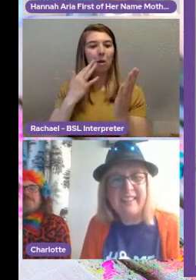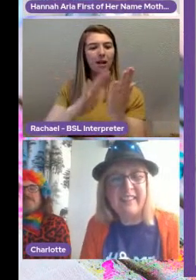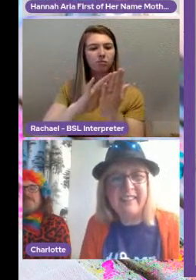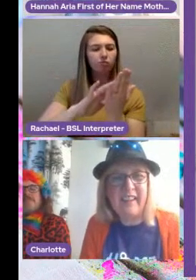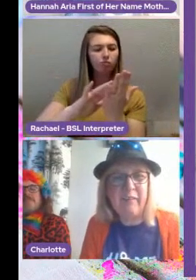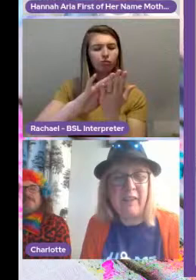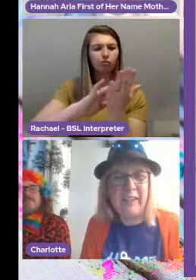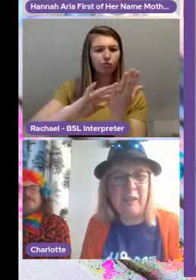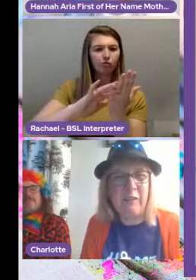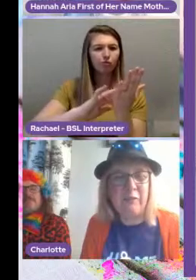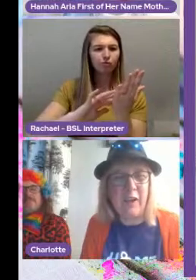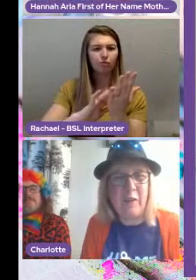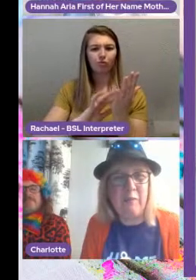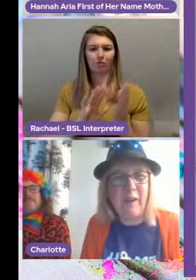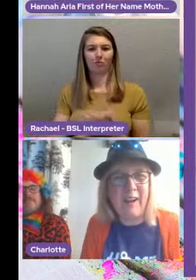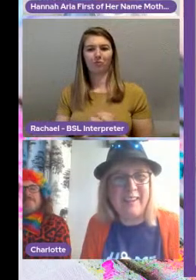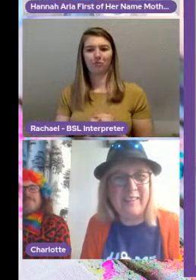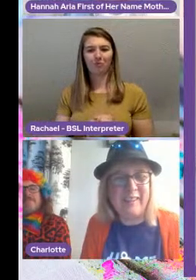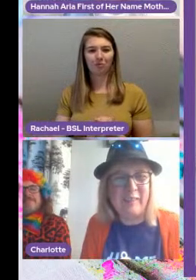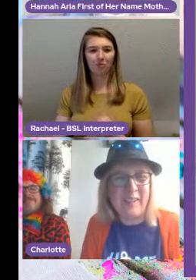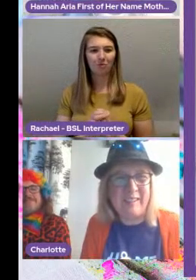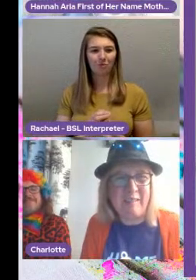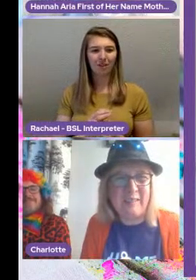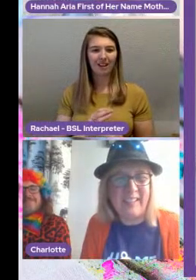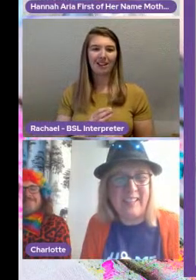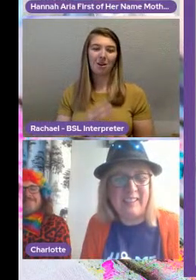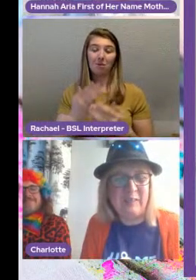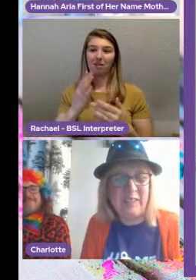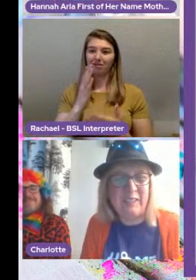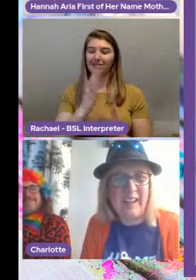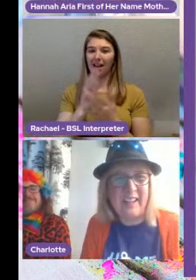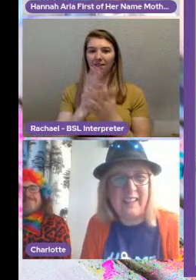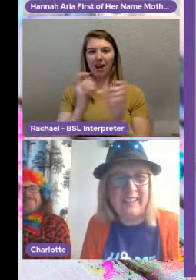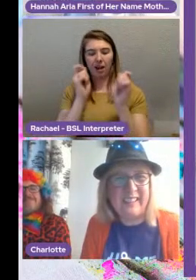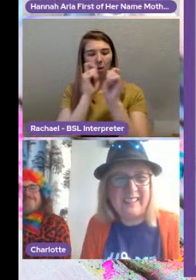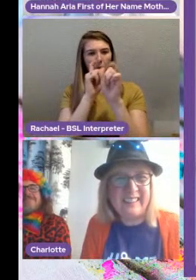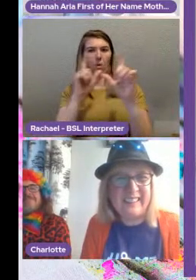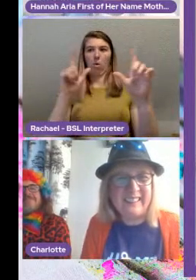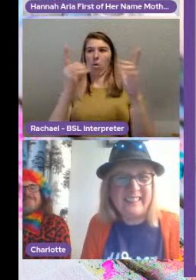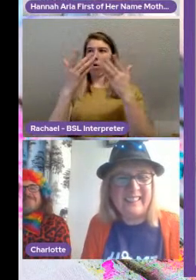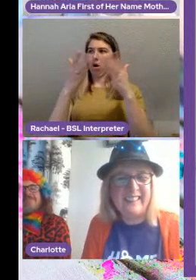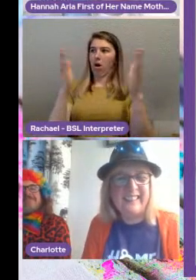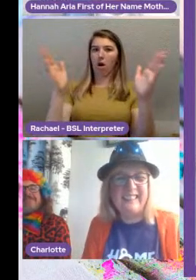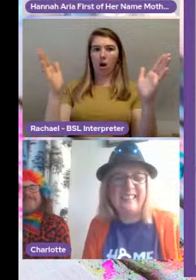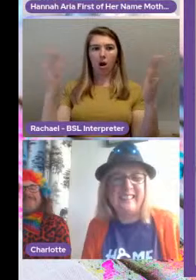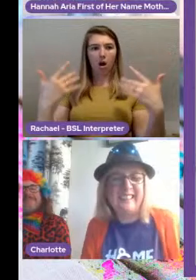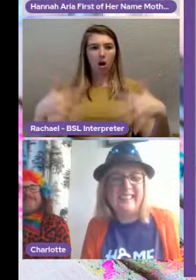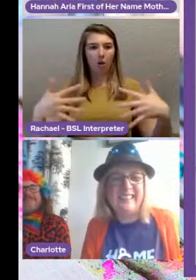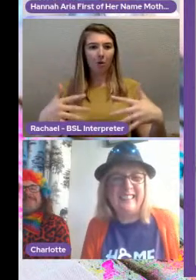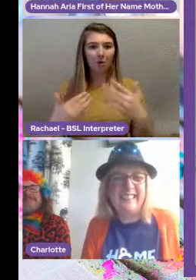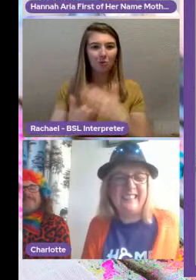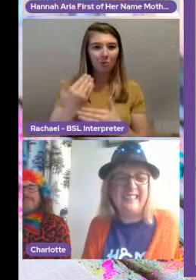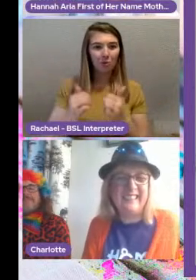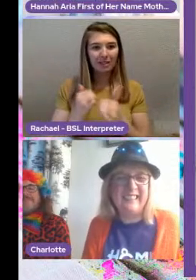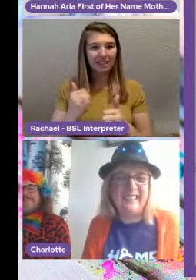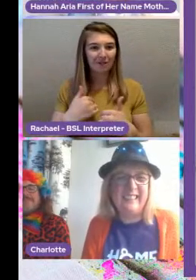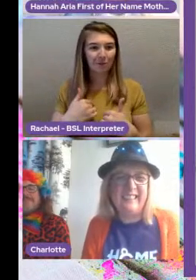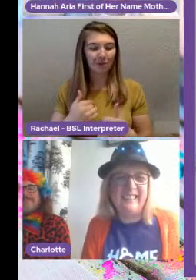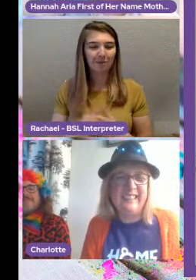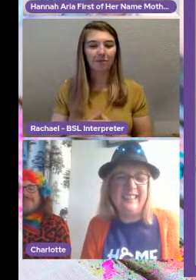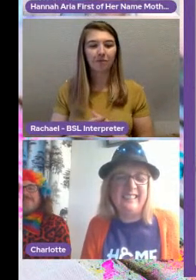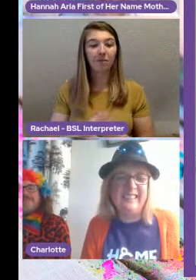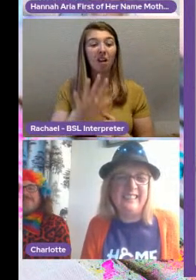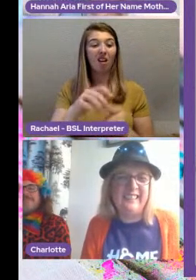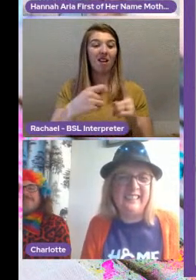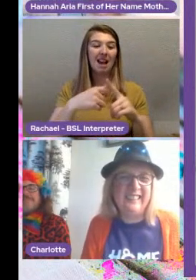great. So thank you. Opened my eyes on this one, definitely. It's been great. Caroline says, lino print is